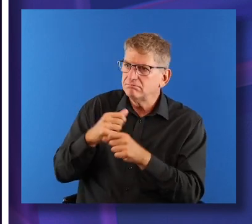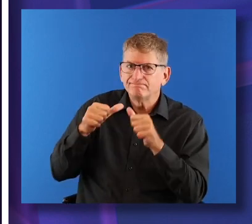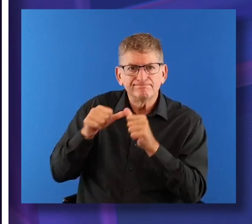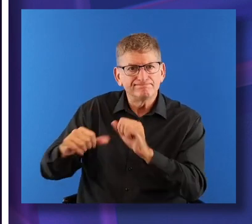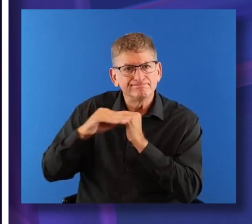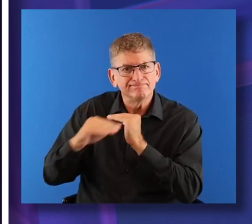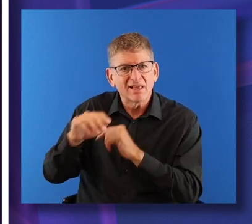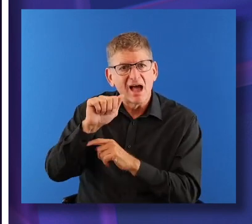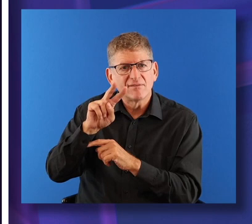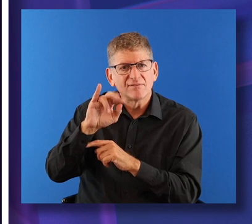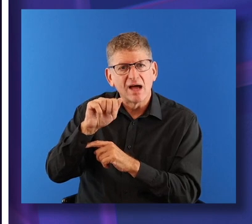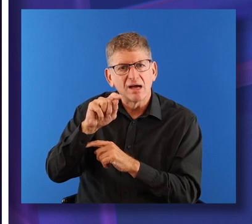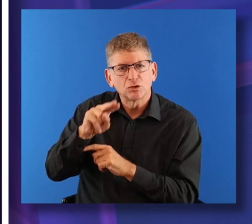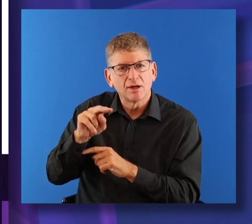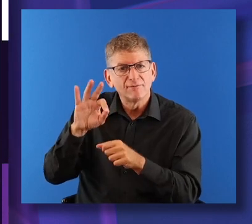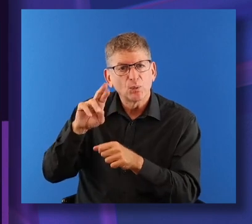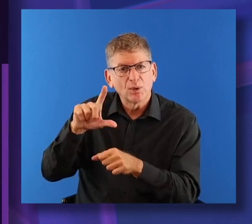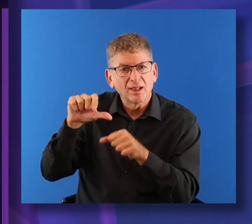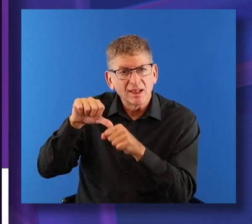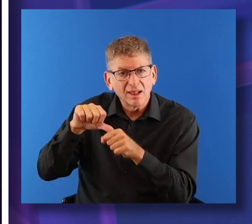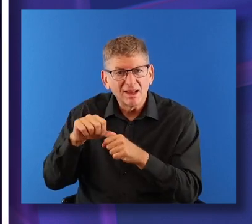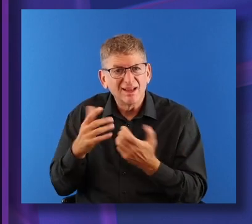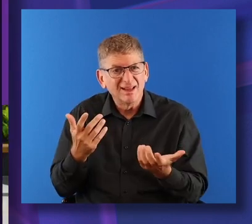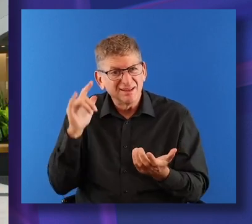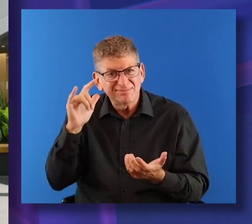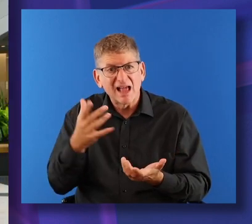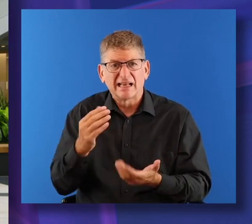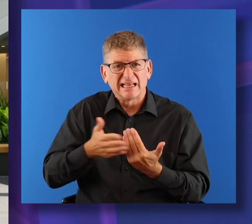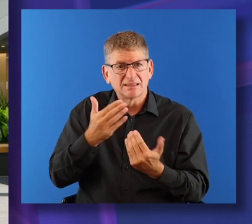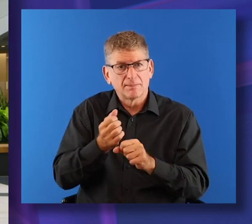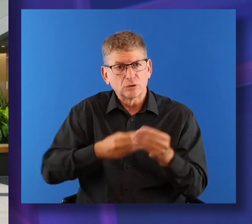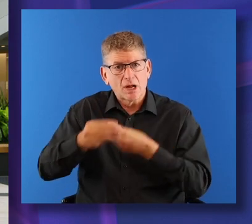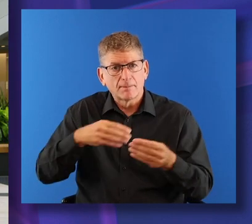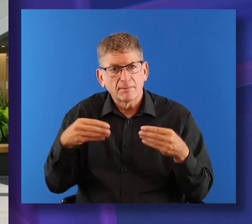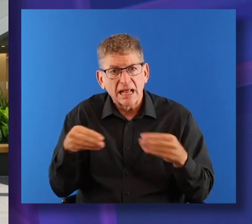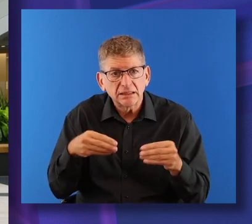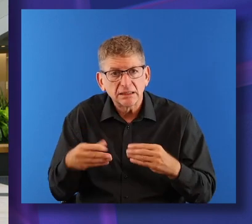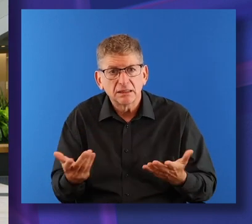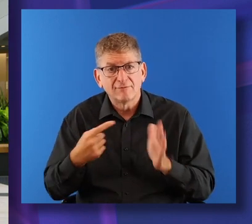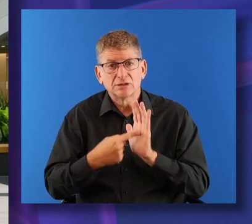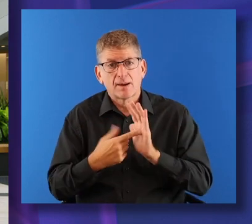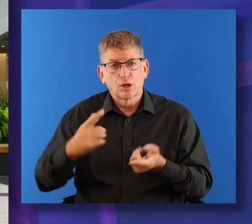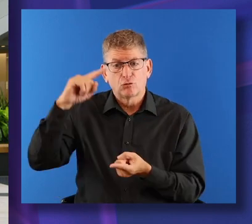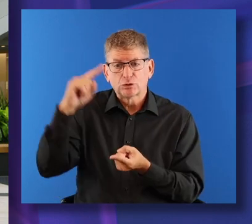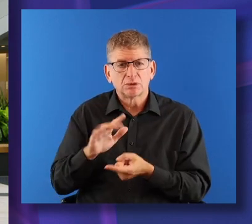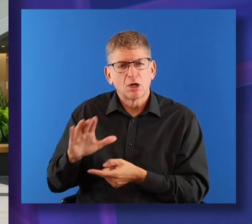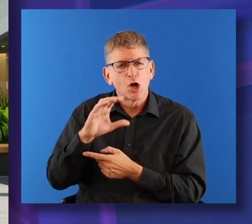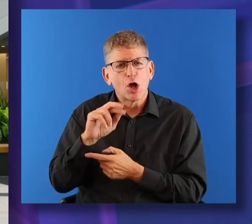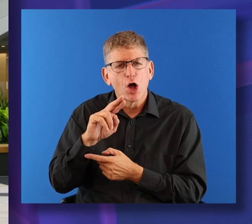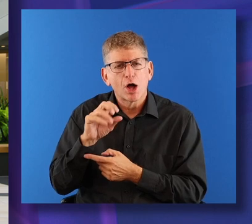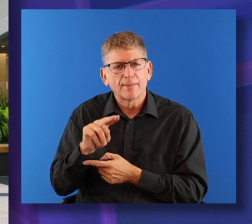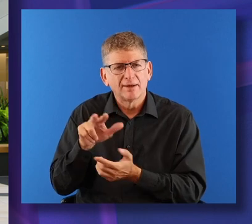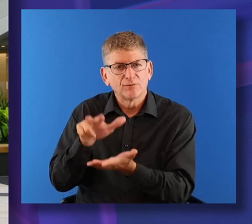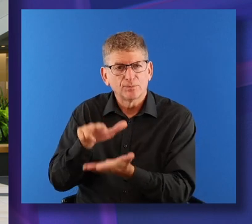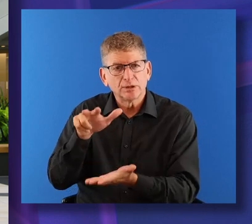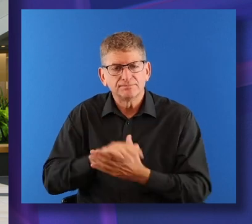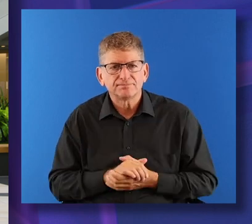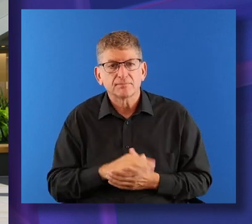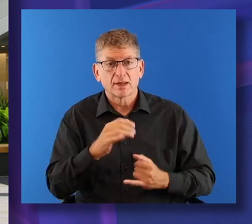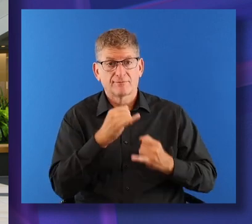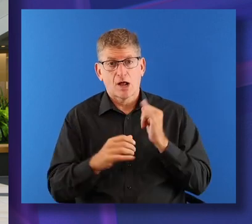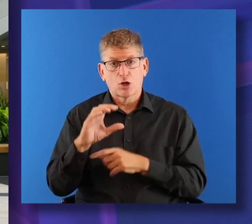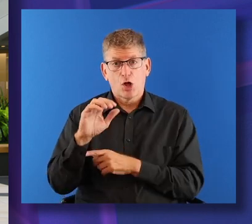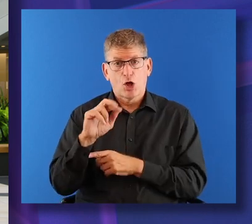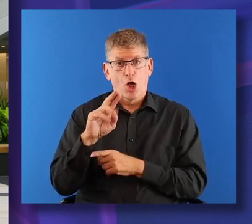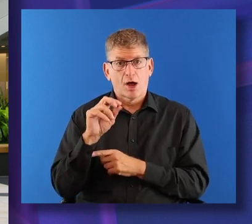plastics, for example, reducing their carbon footprint. Finally, carbon capture and transformations I just talked about